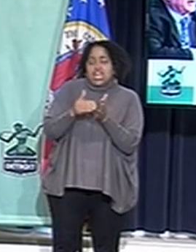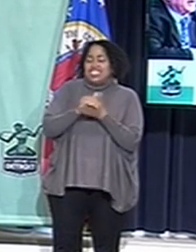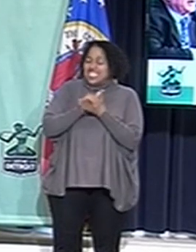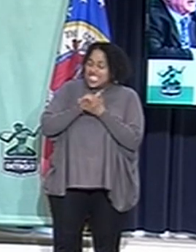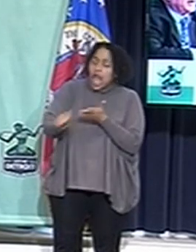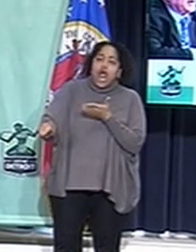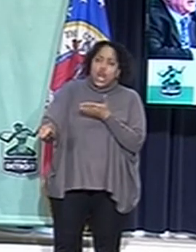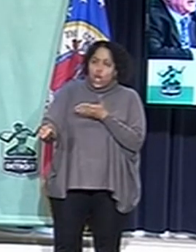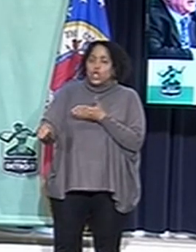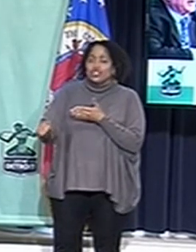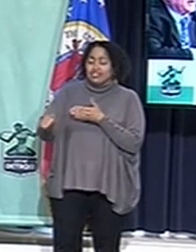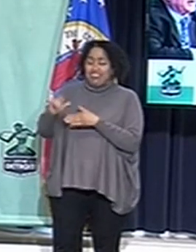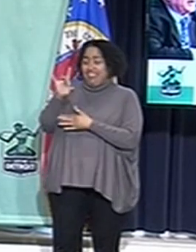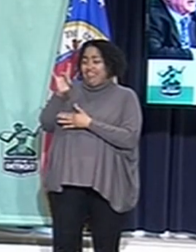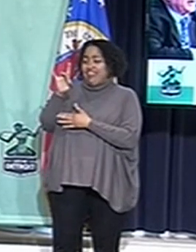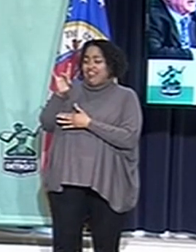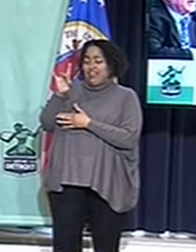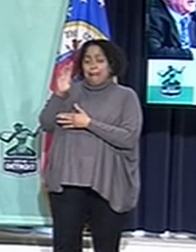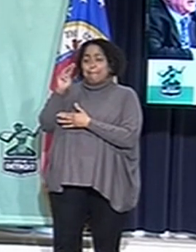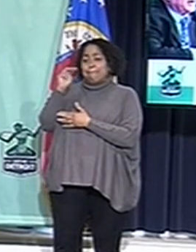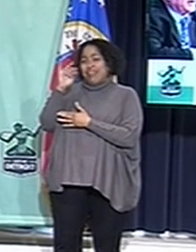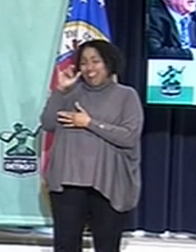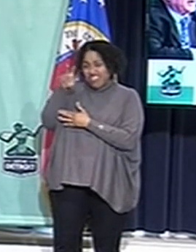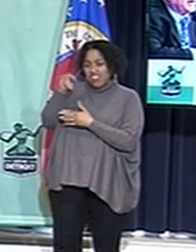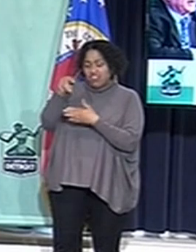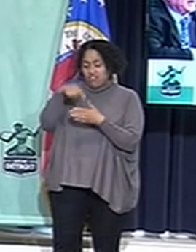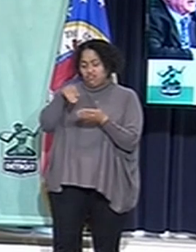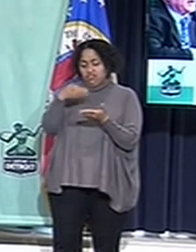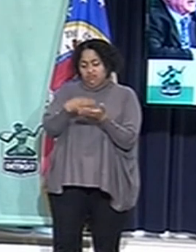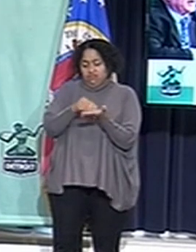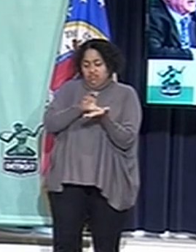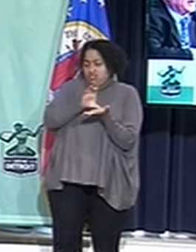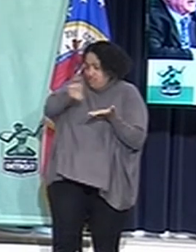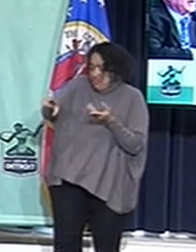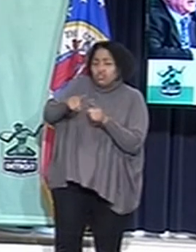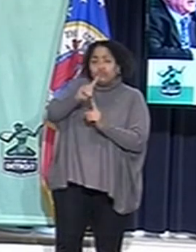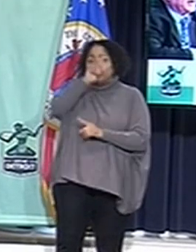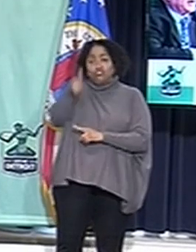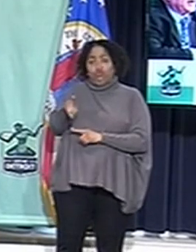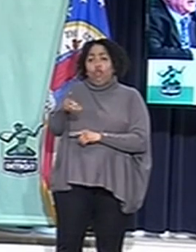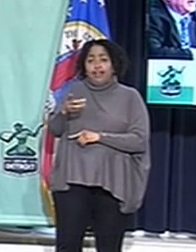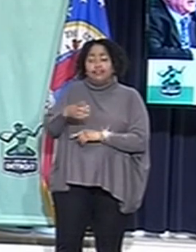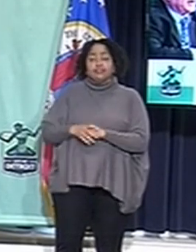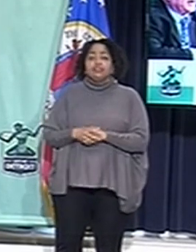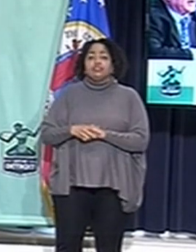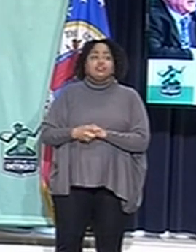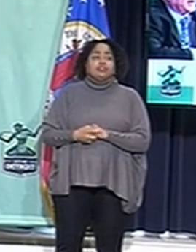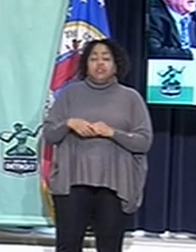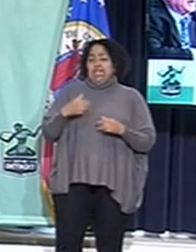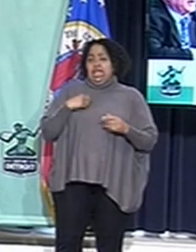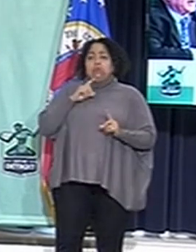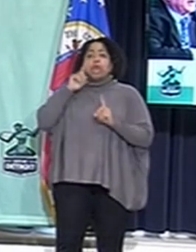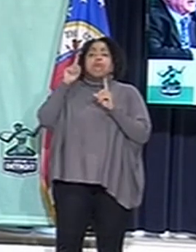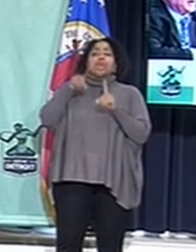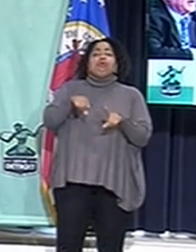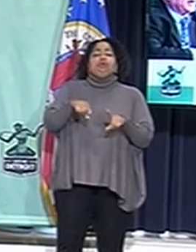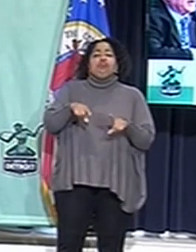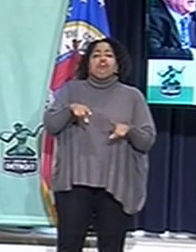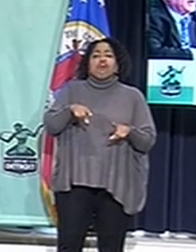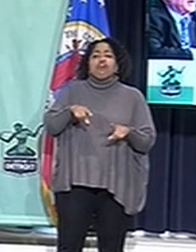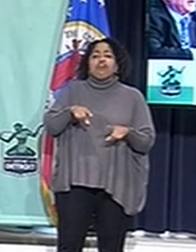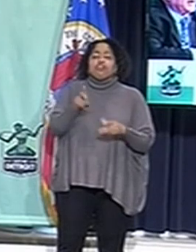County, $8 million of which is going to the city of Detroit. There was a report